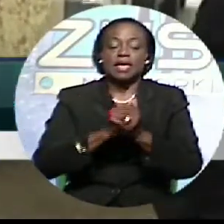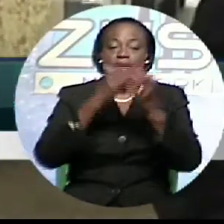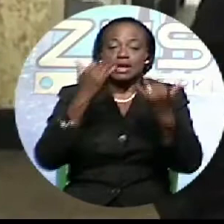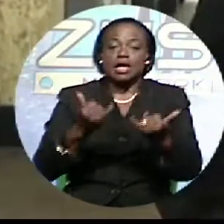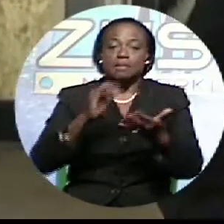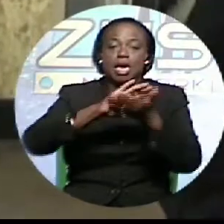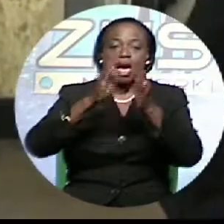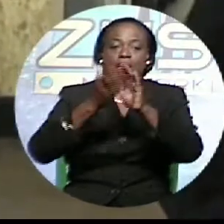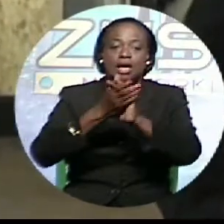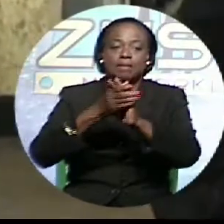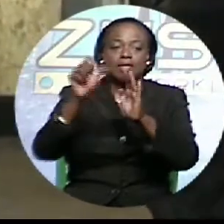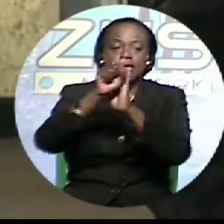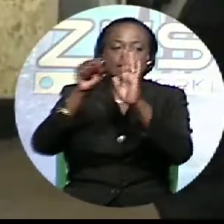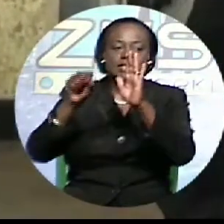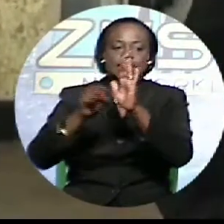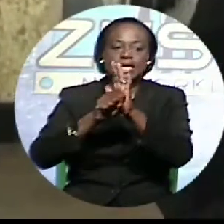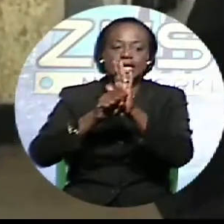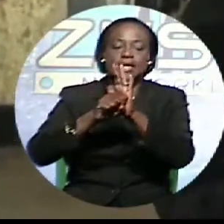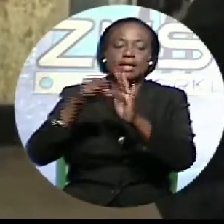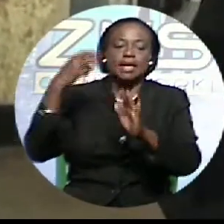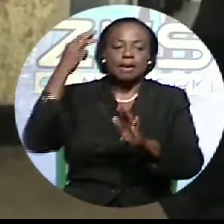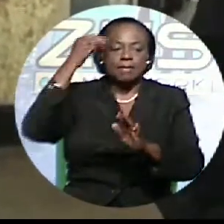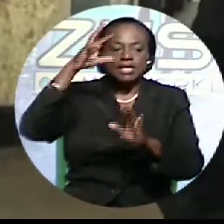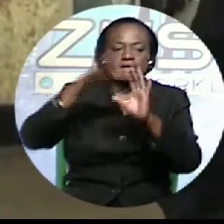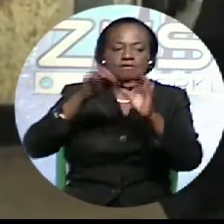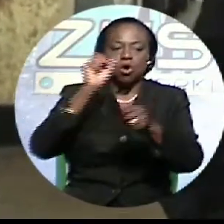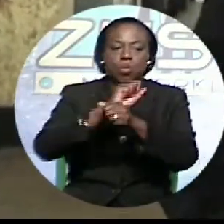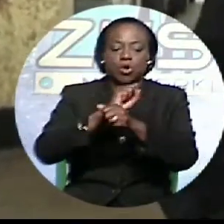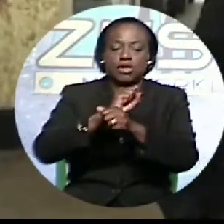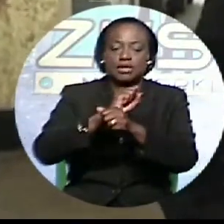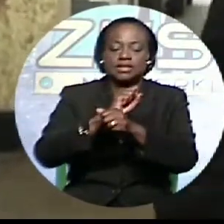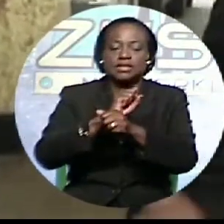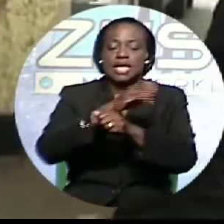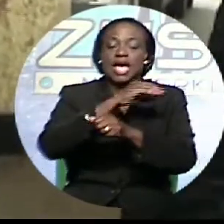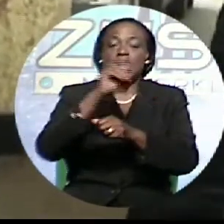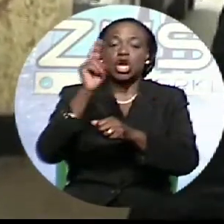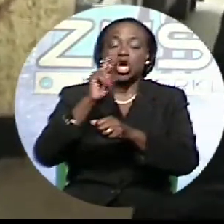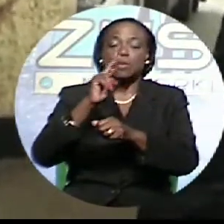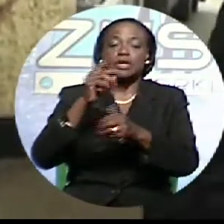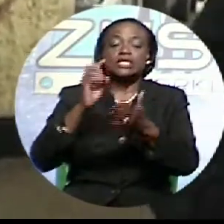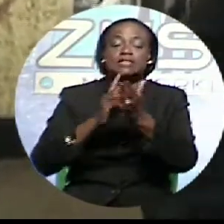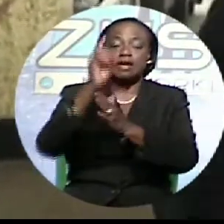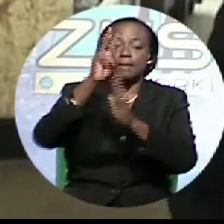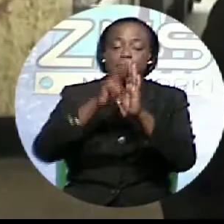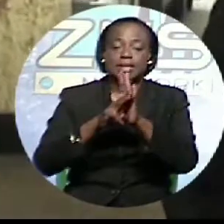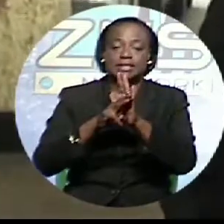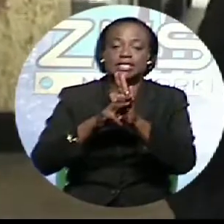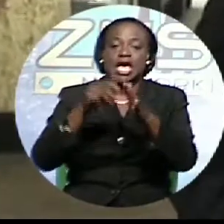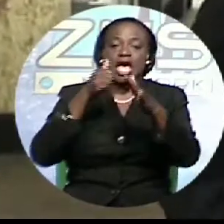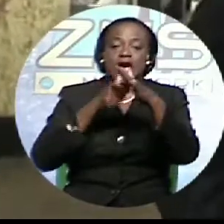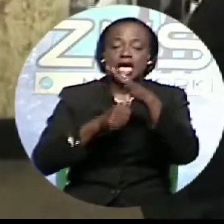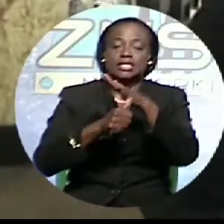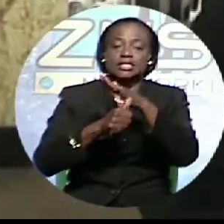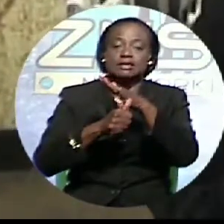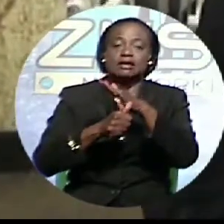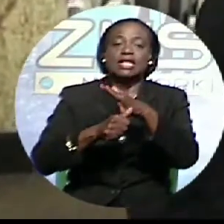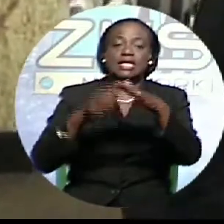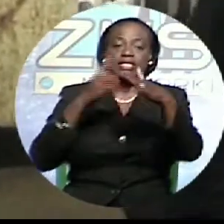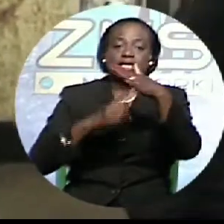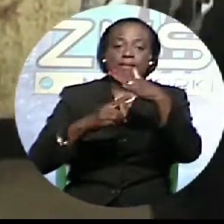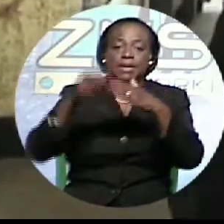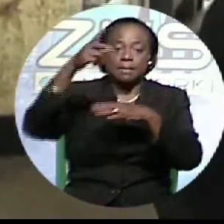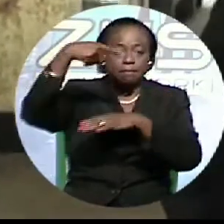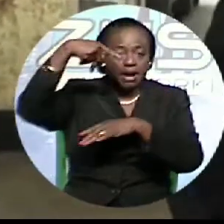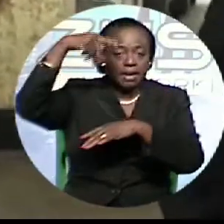the state minister for Works and Urban Development under the deputy prime minister. You may remember a junior post was actually held for